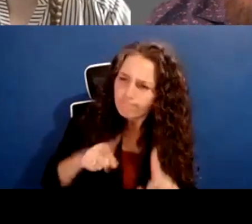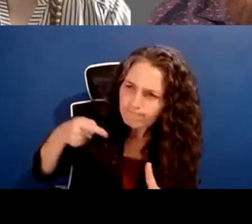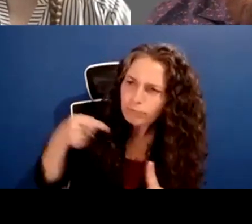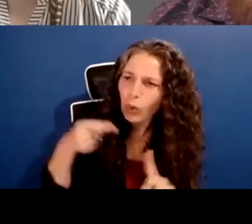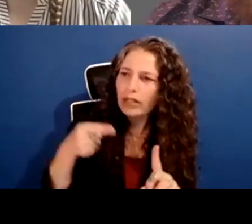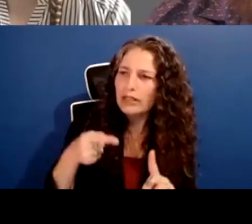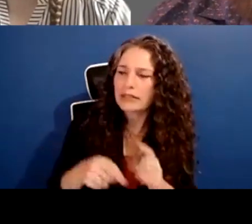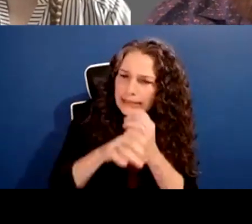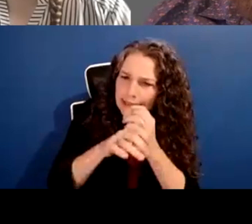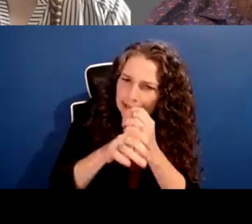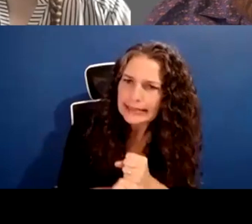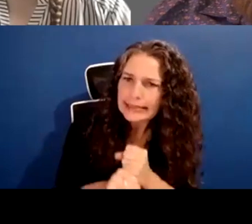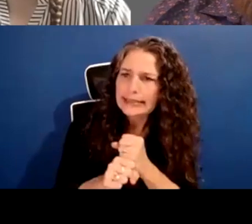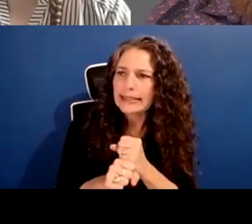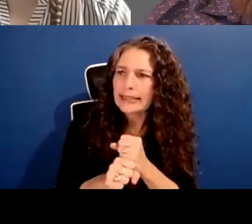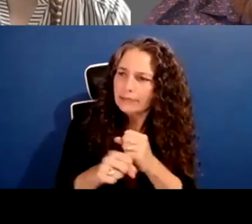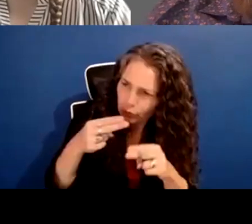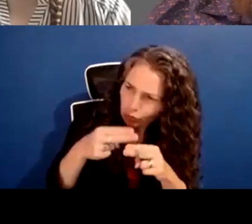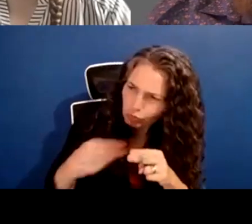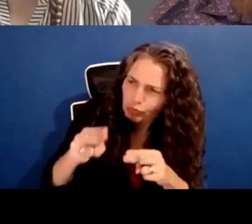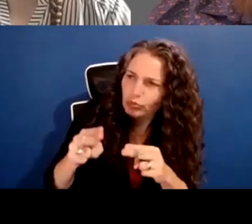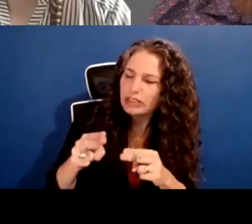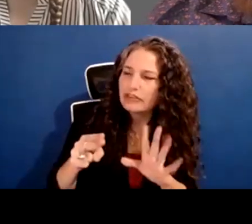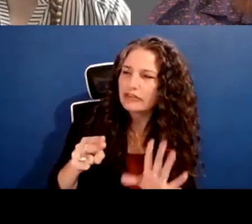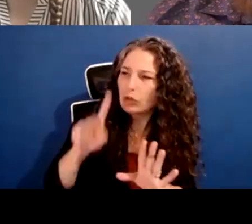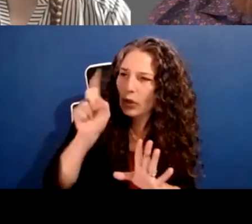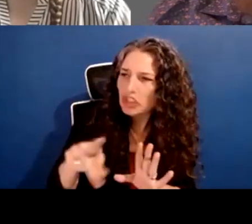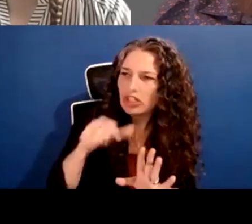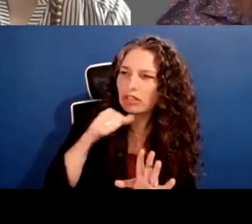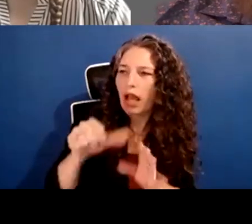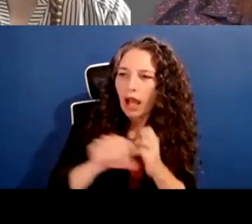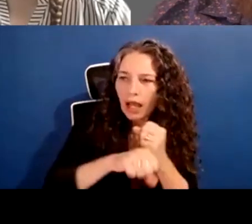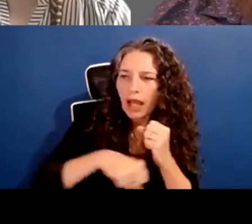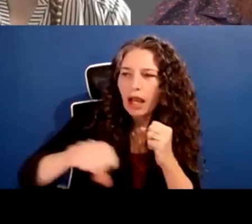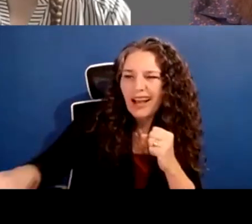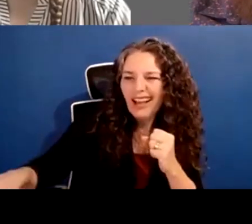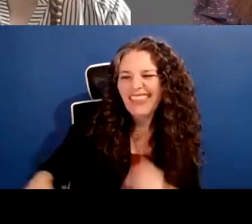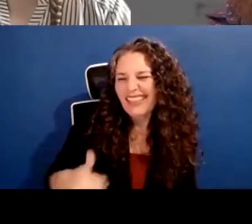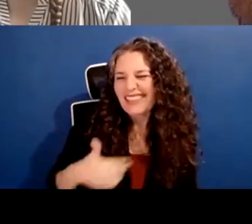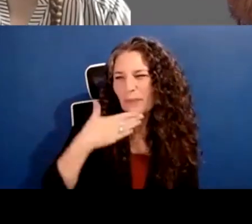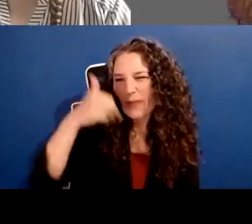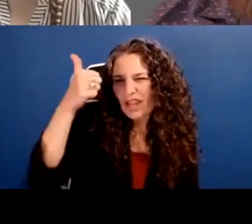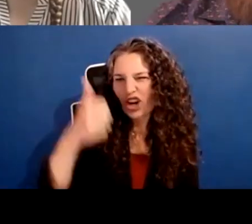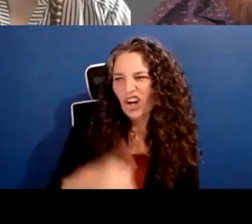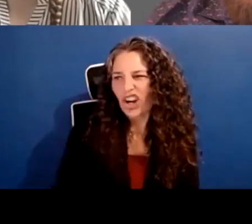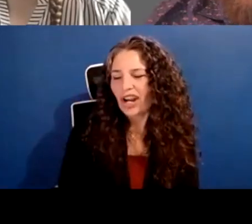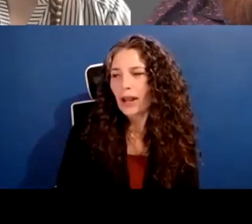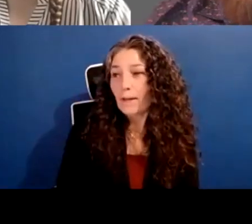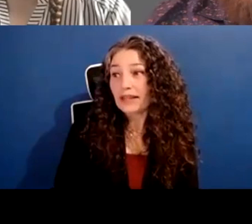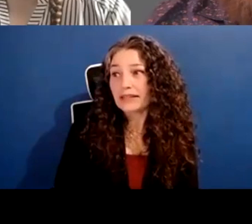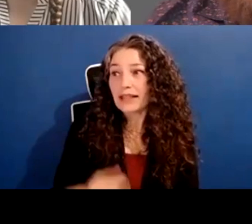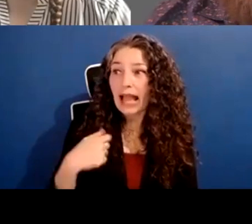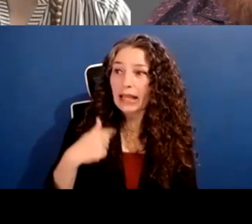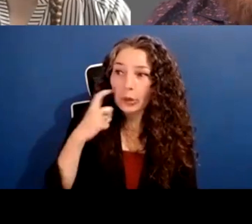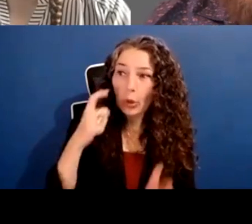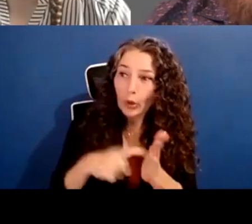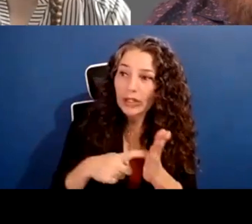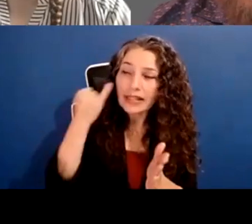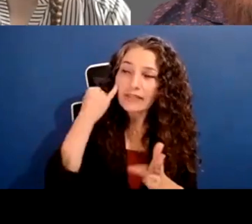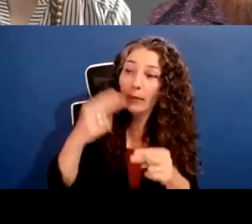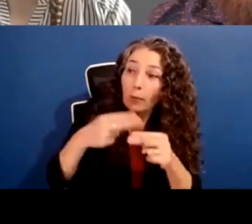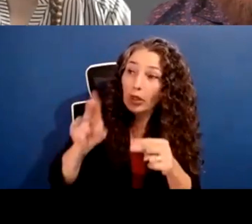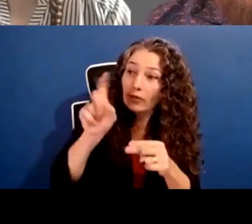Brevity is really important. The better answers I would get. I found that like when